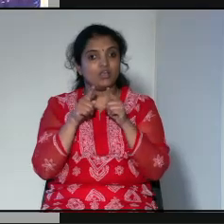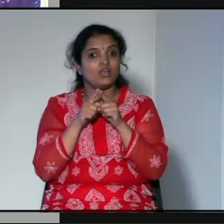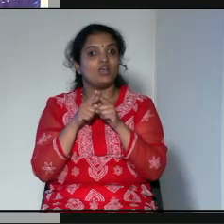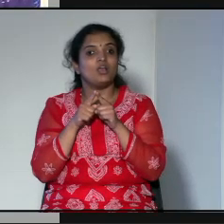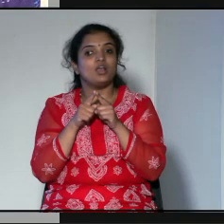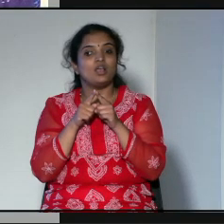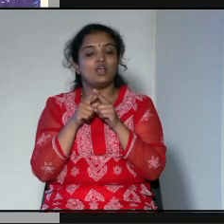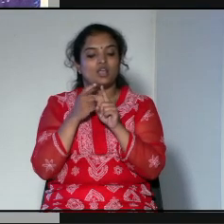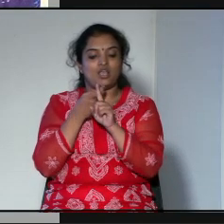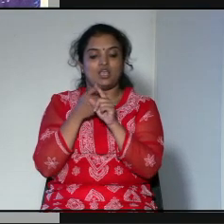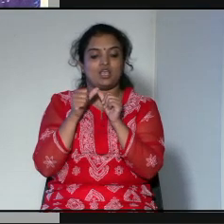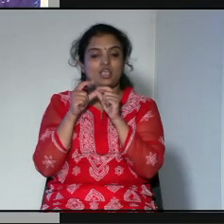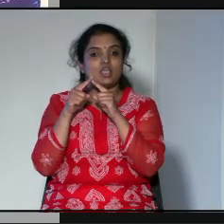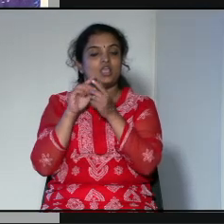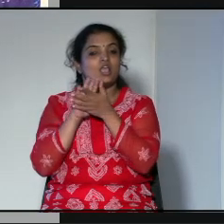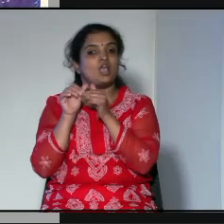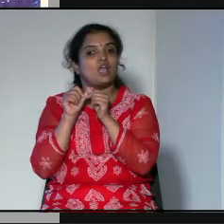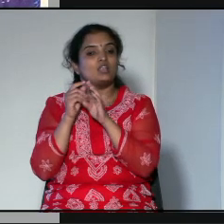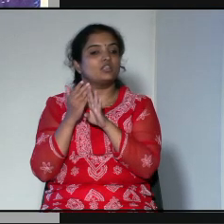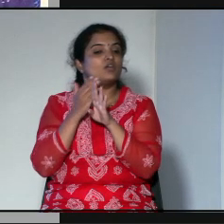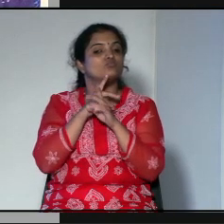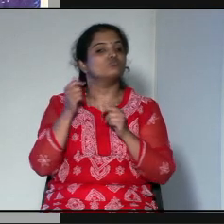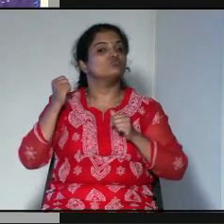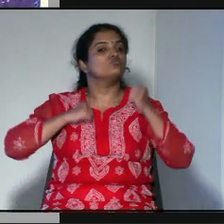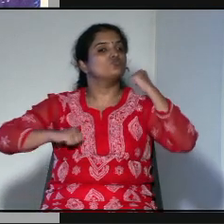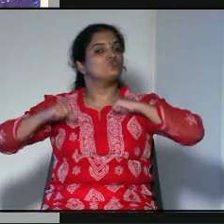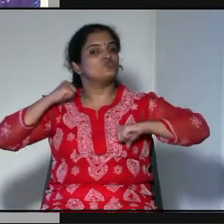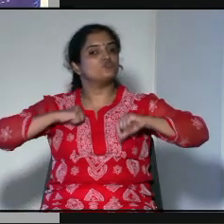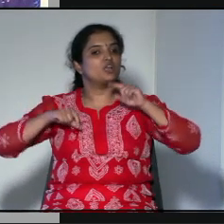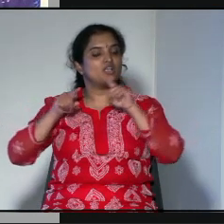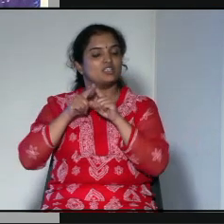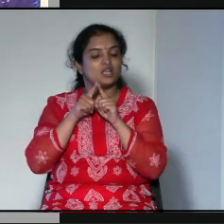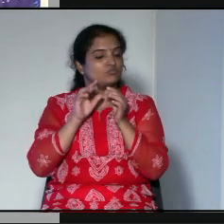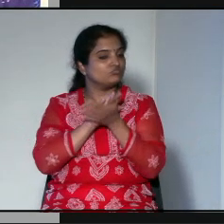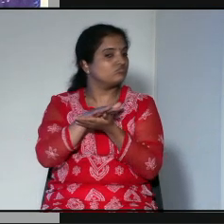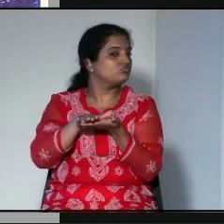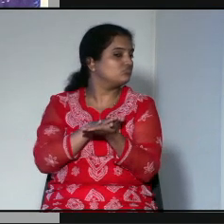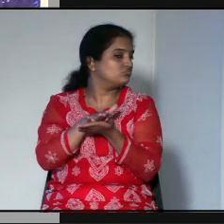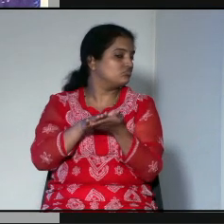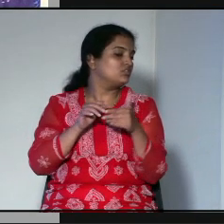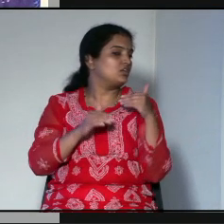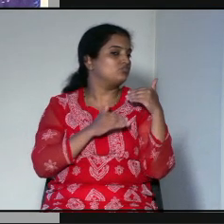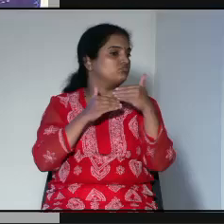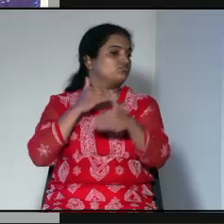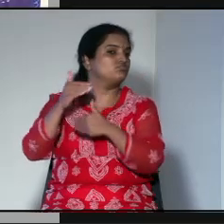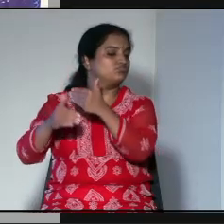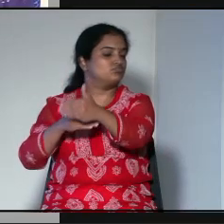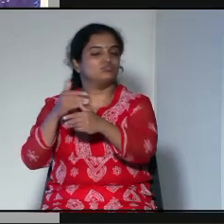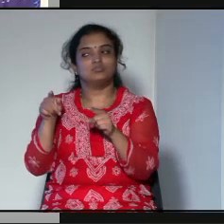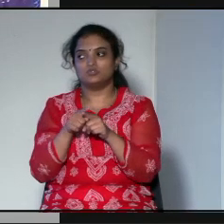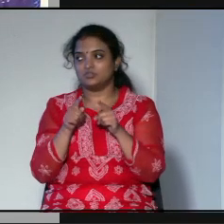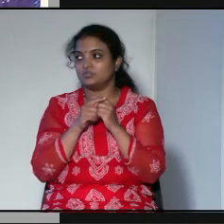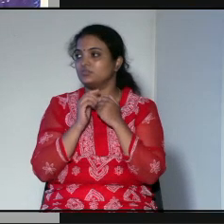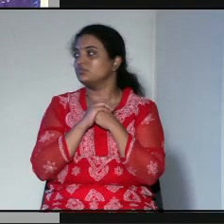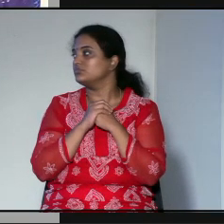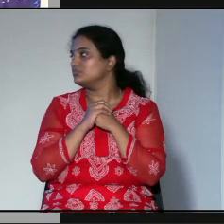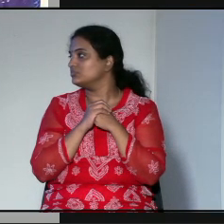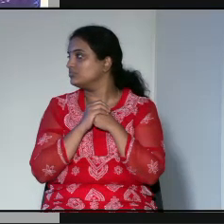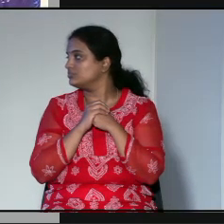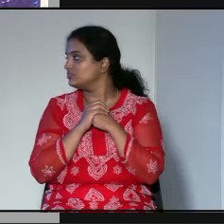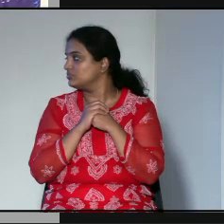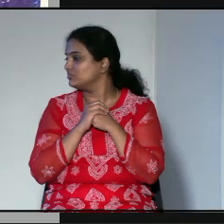Katha stitch becomes an urban fashion item of the kind they became. So this is still to happen, but